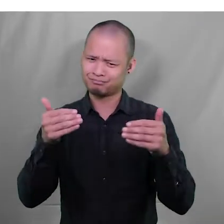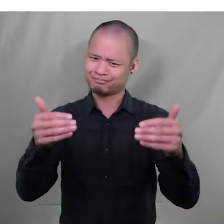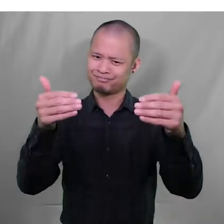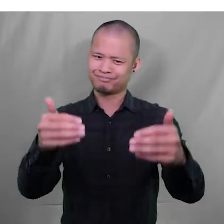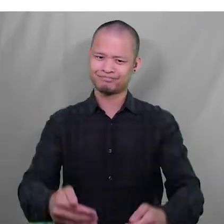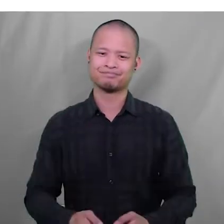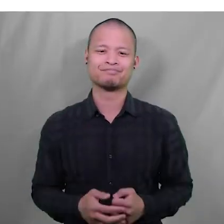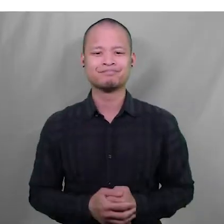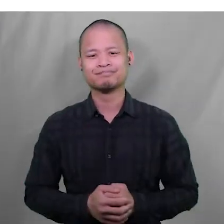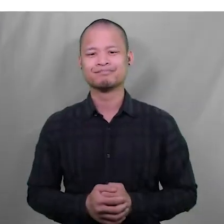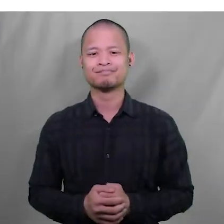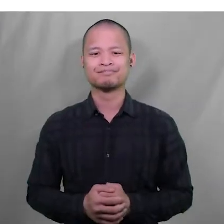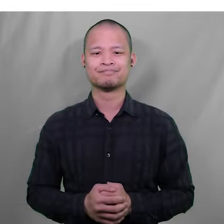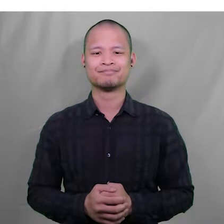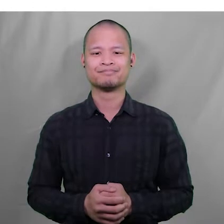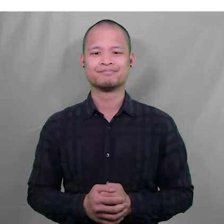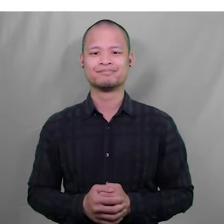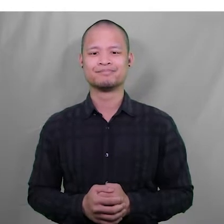started.